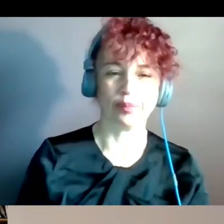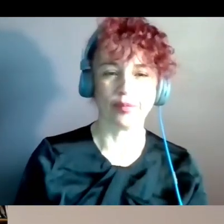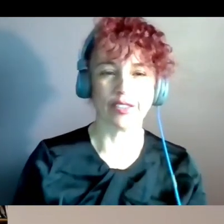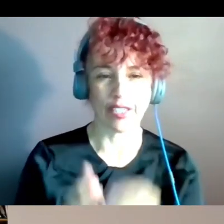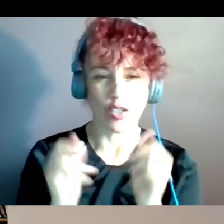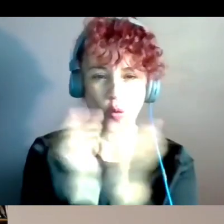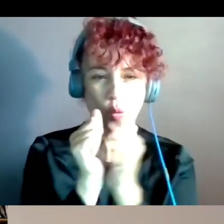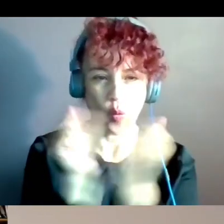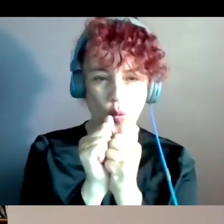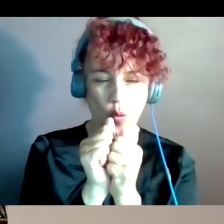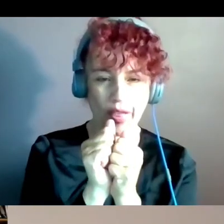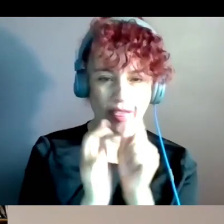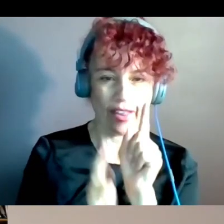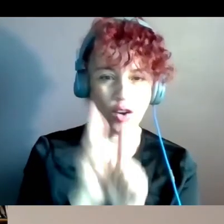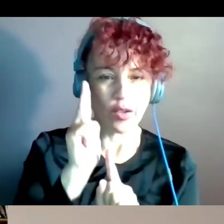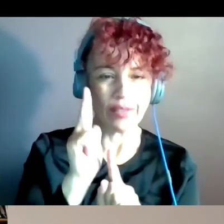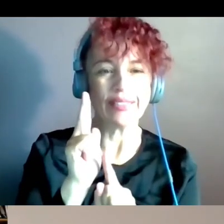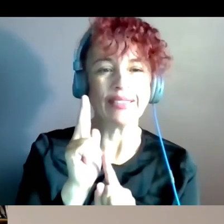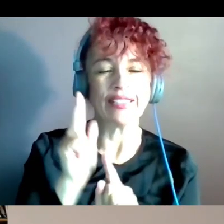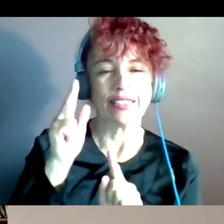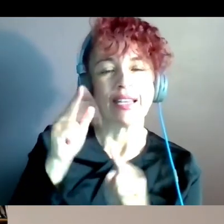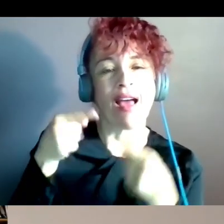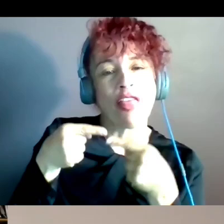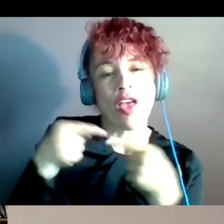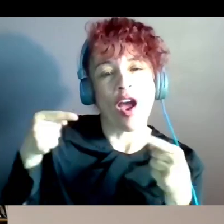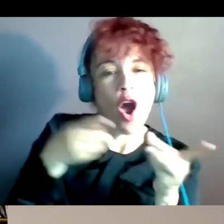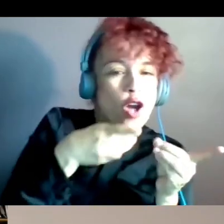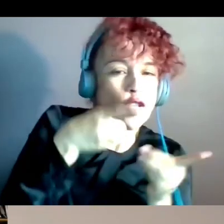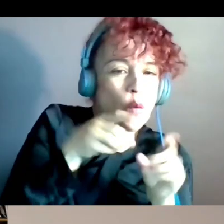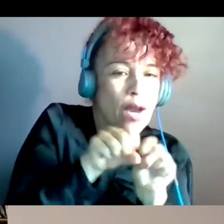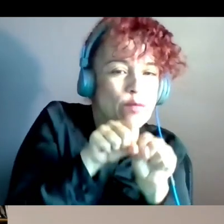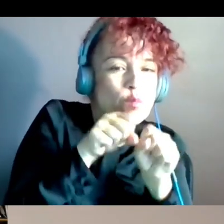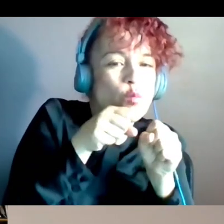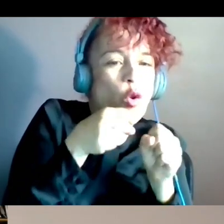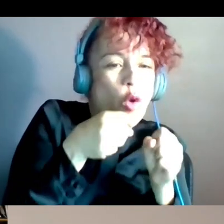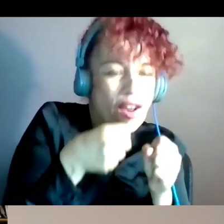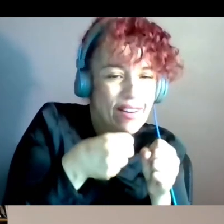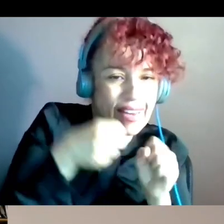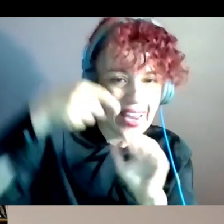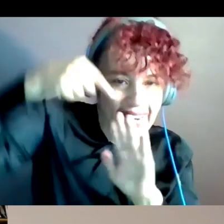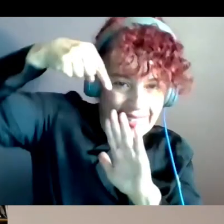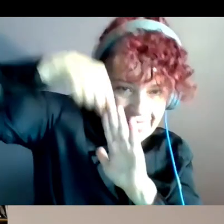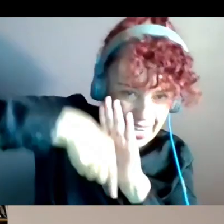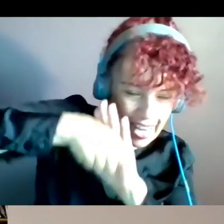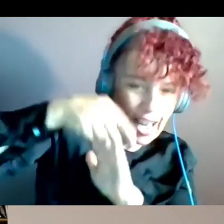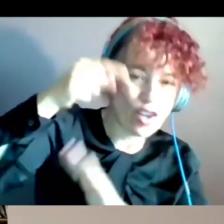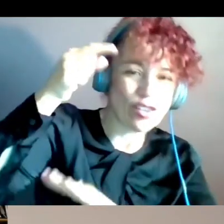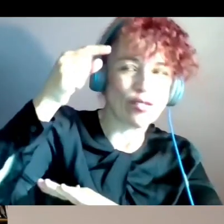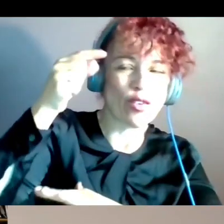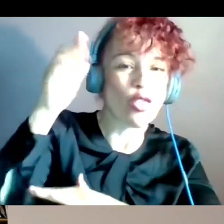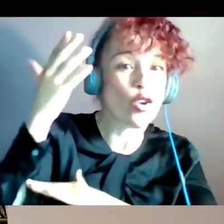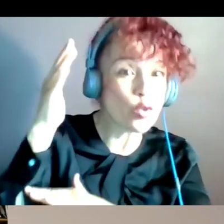with the grain. If you're cutting in the opposite direction and it breaks, then you're cutting down the tree or down the branch towards the